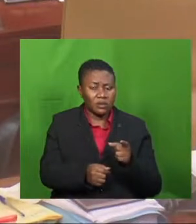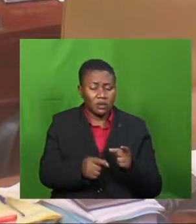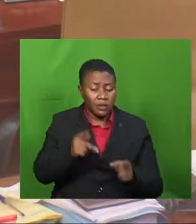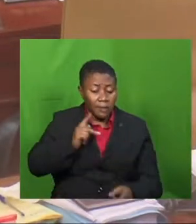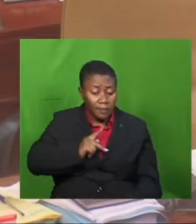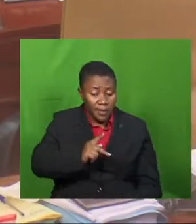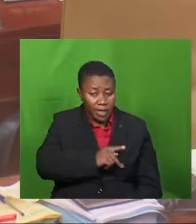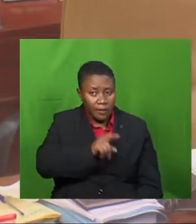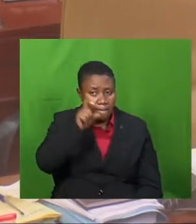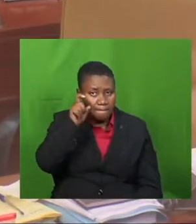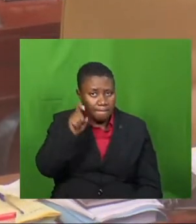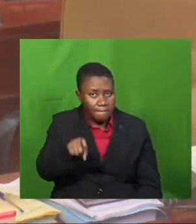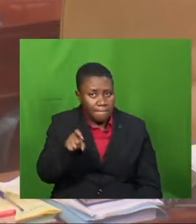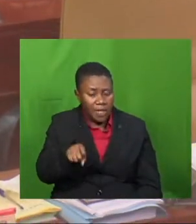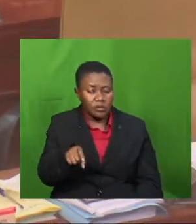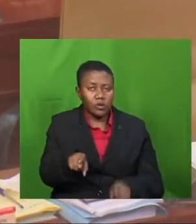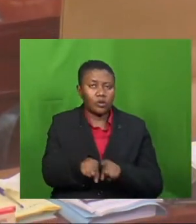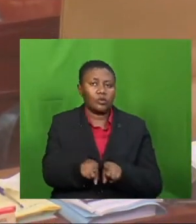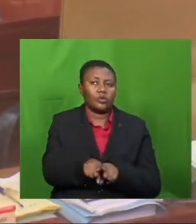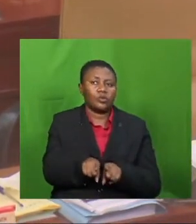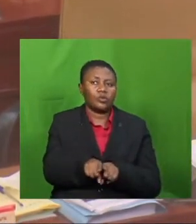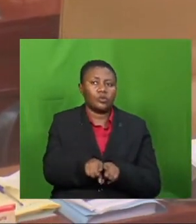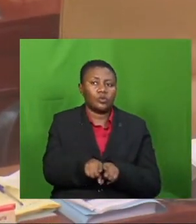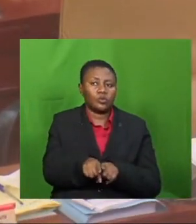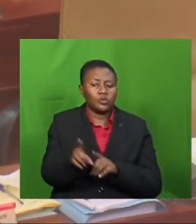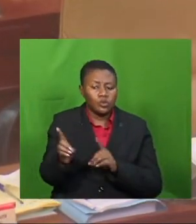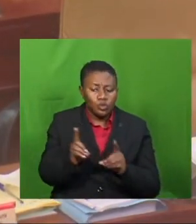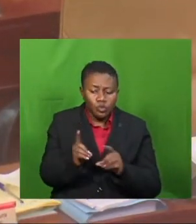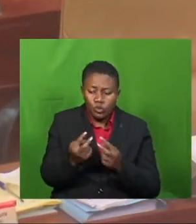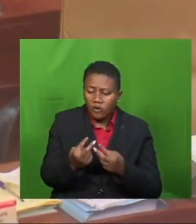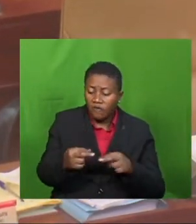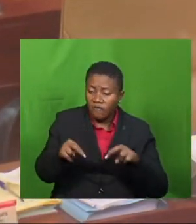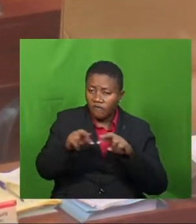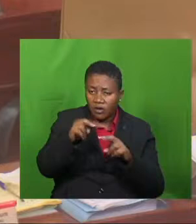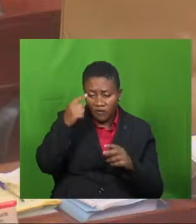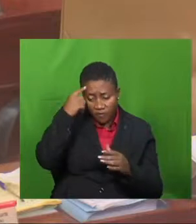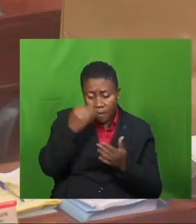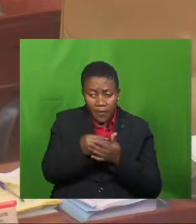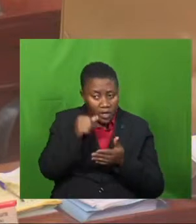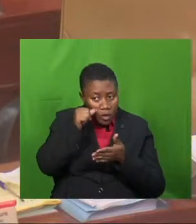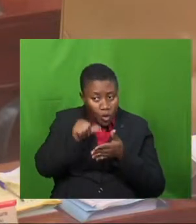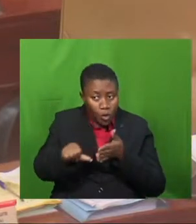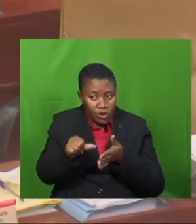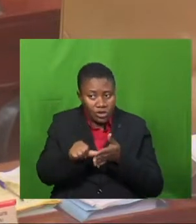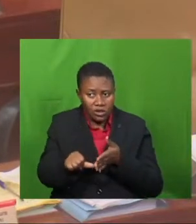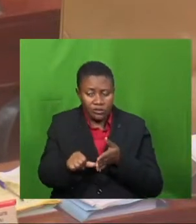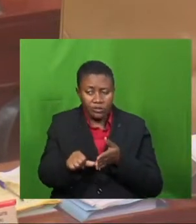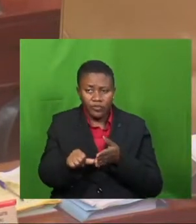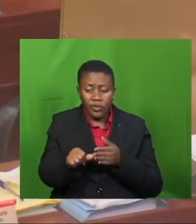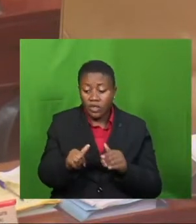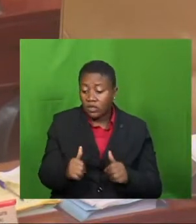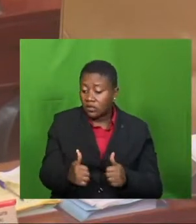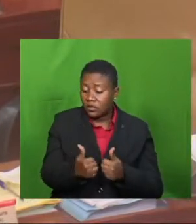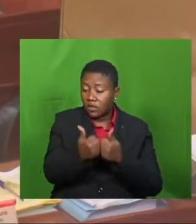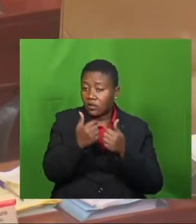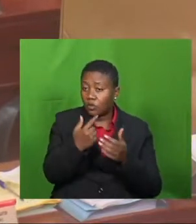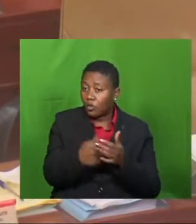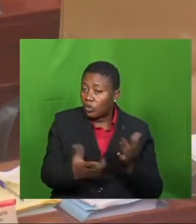also do the value for money audit. The challenge, however, is the